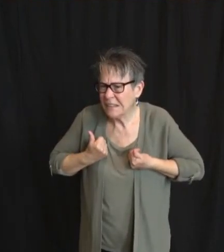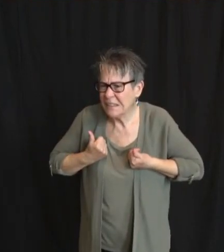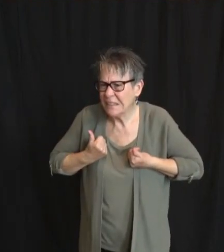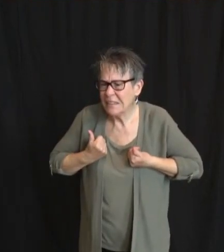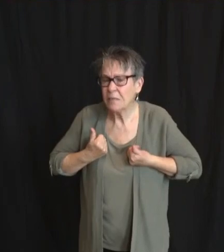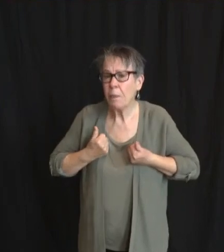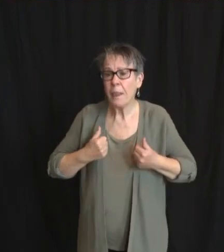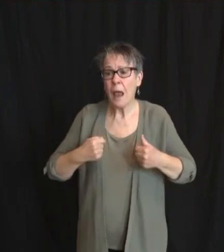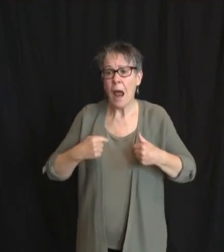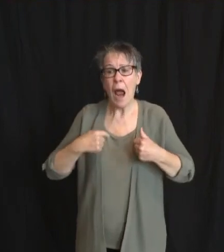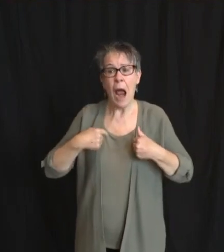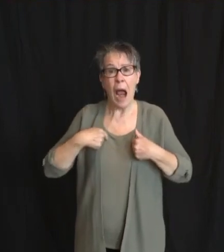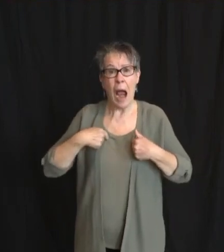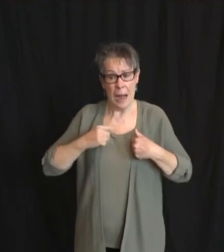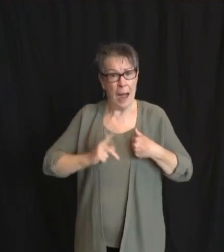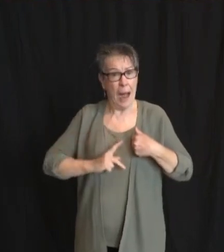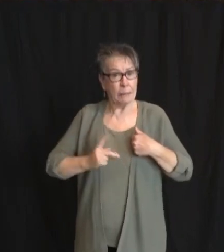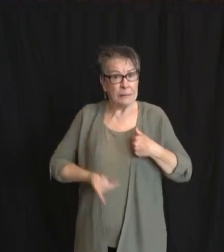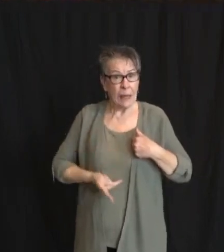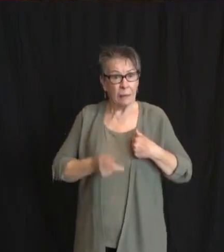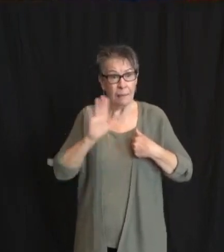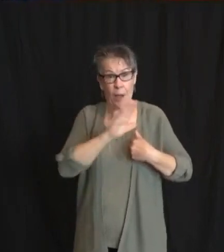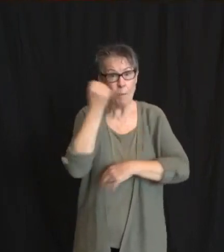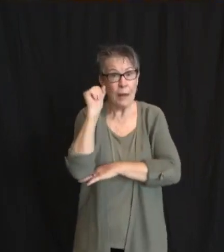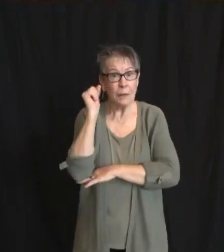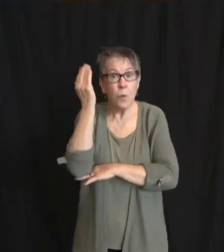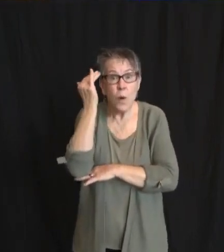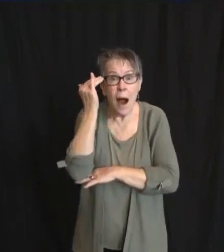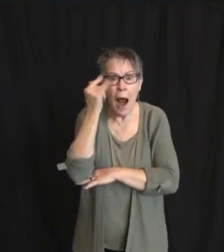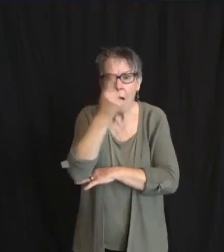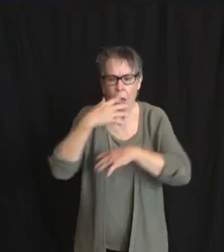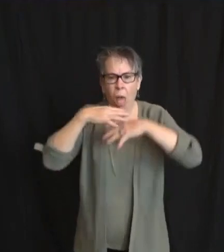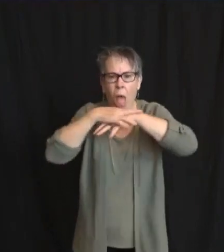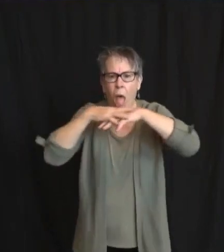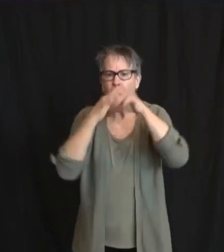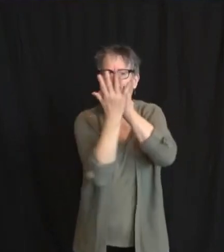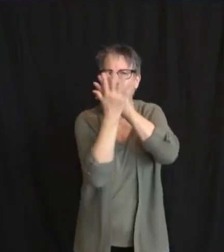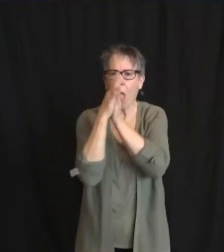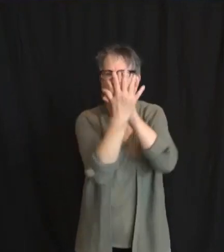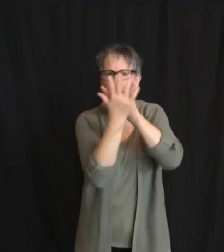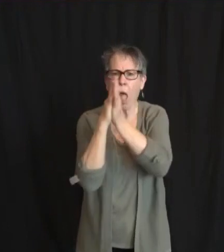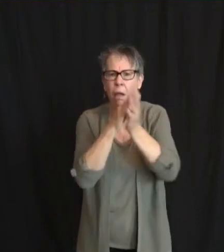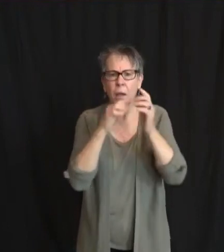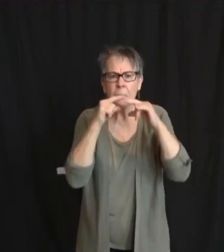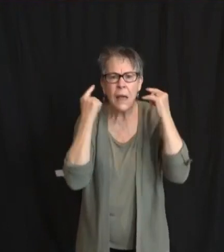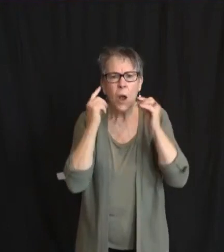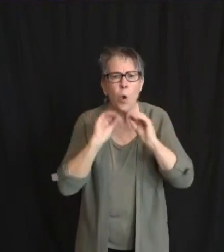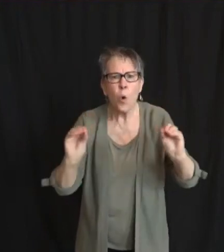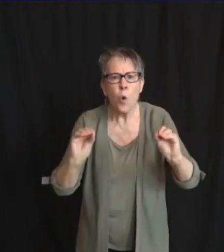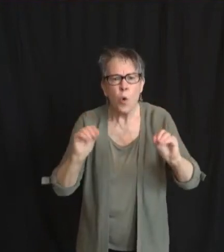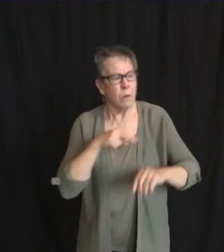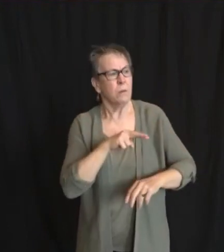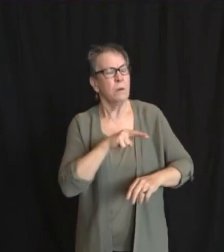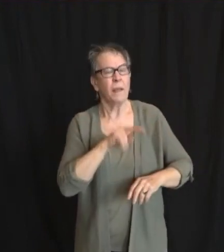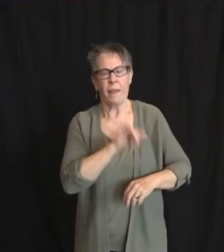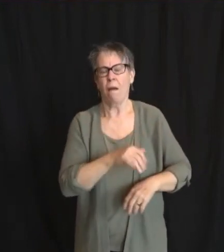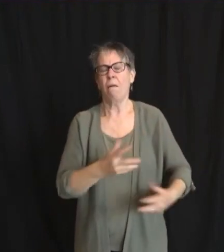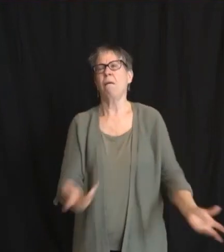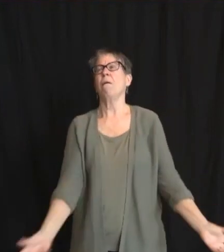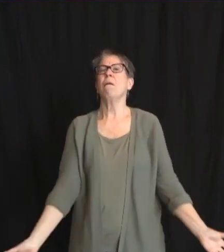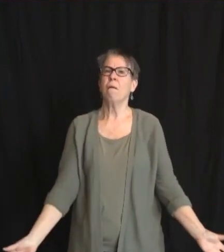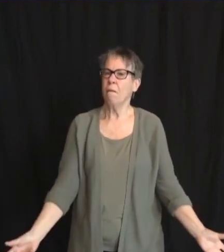to the answer Pat's going to give you. Thank you, Governor. Basically, it's a violation of the executive order that